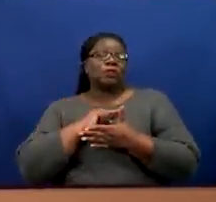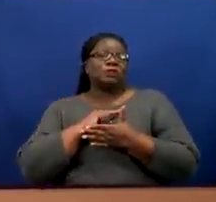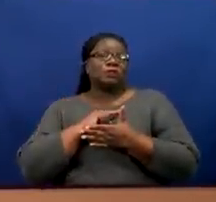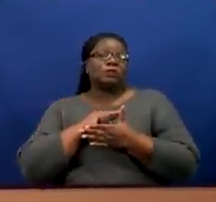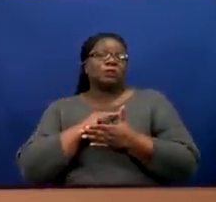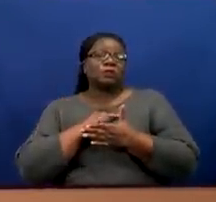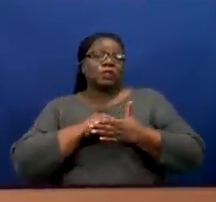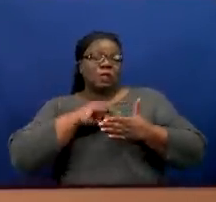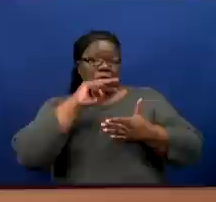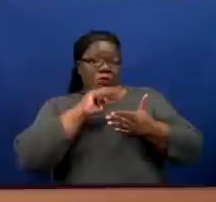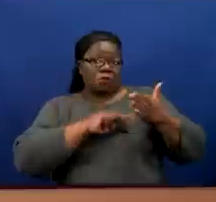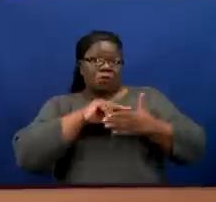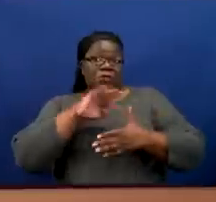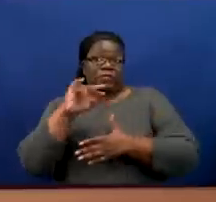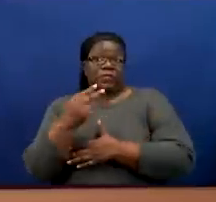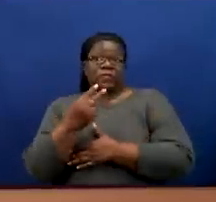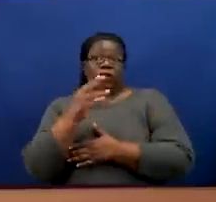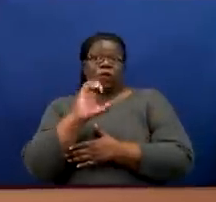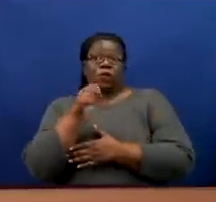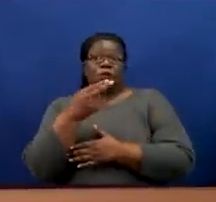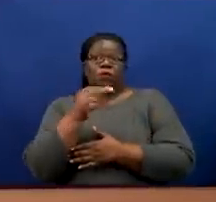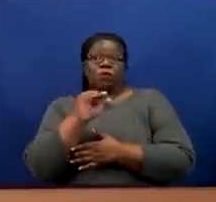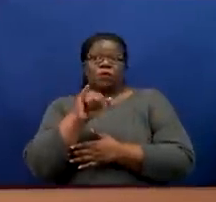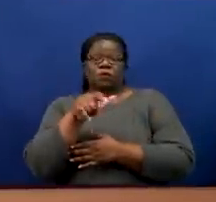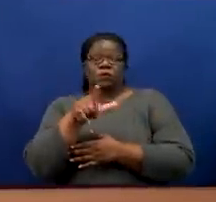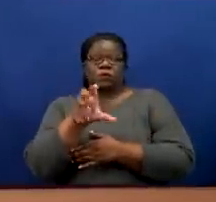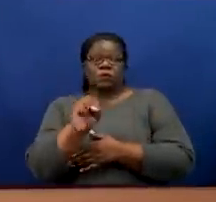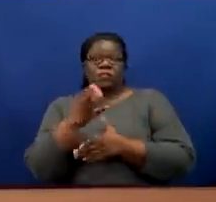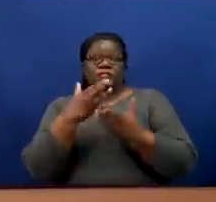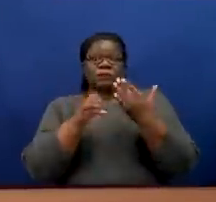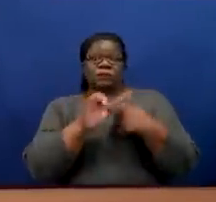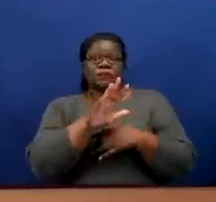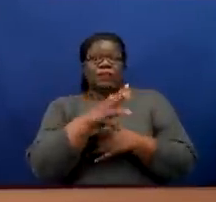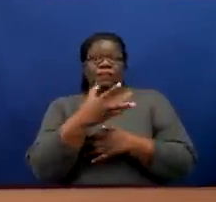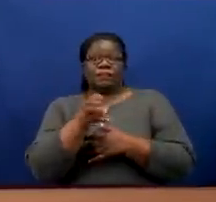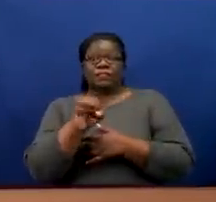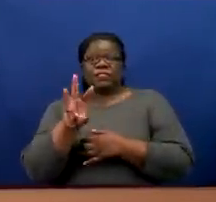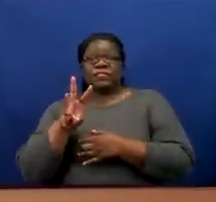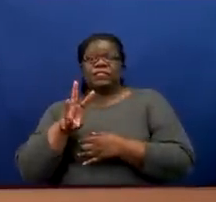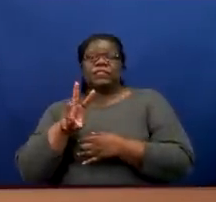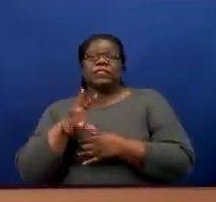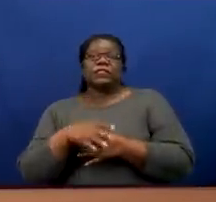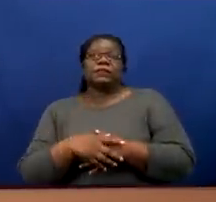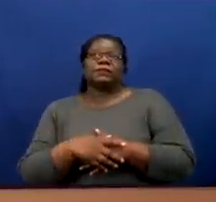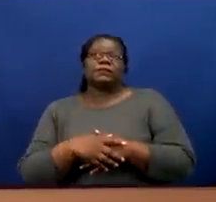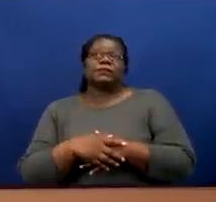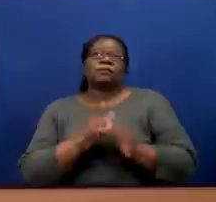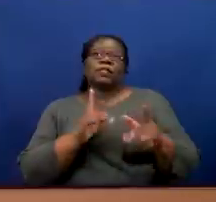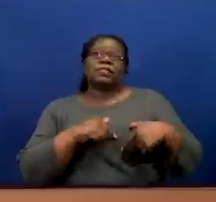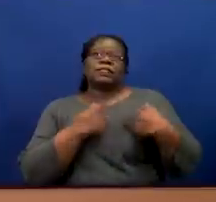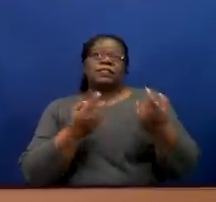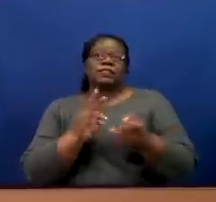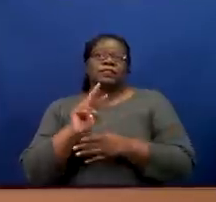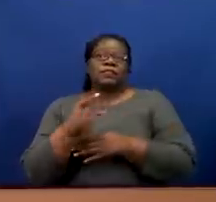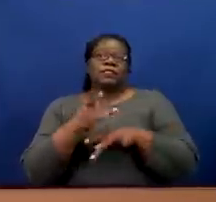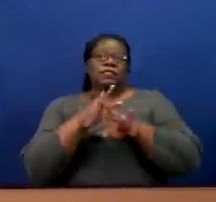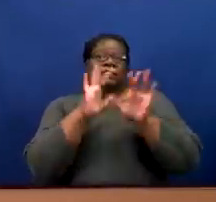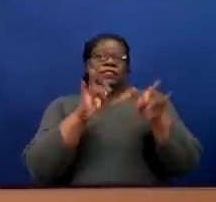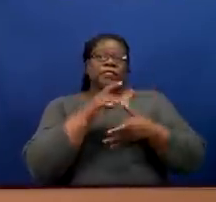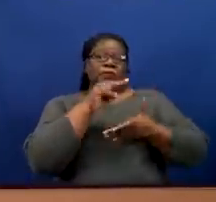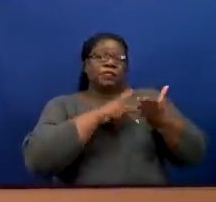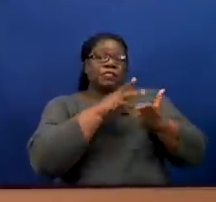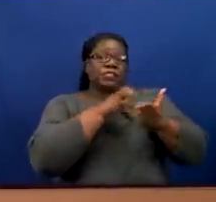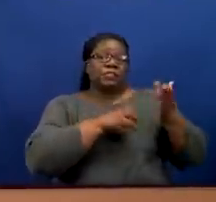investigating 2 Chronicles chapters 5 and 6. Since the second Sunday when we looked at